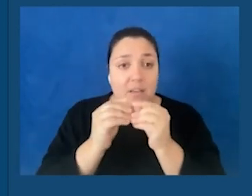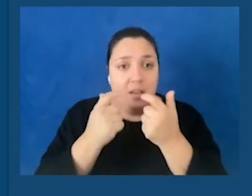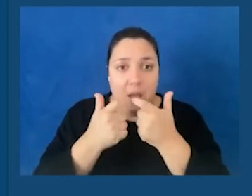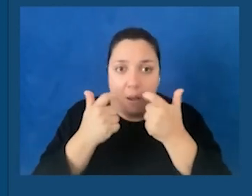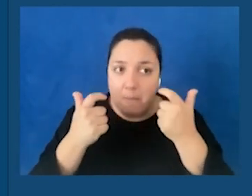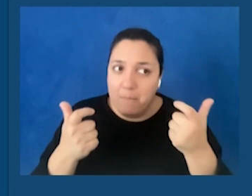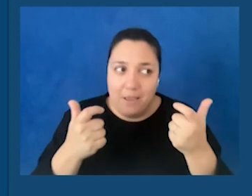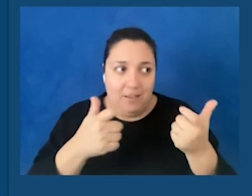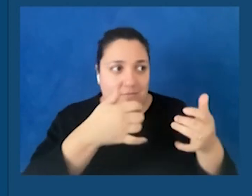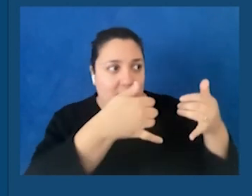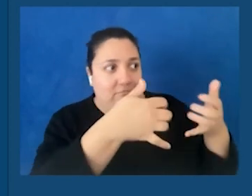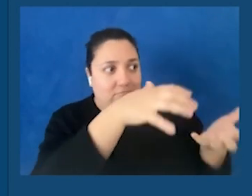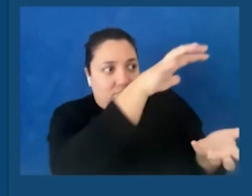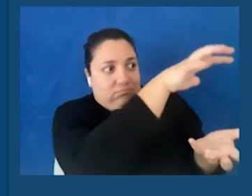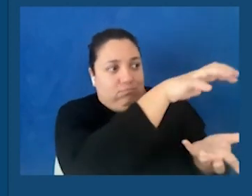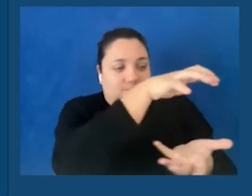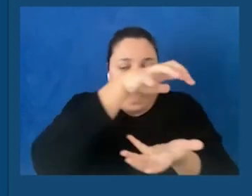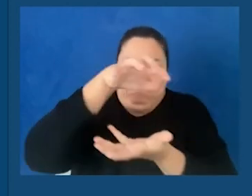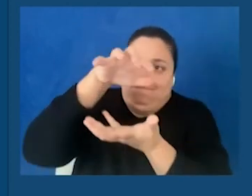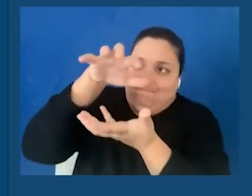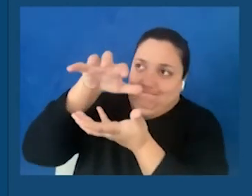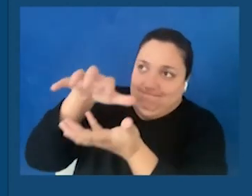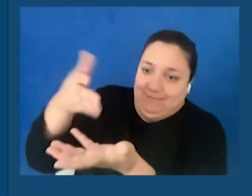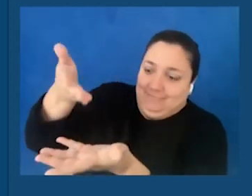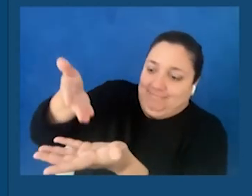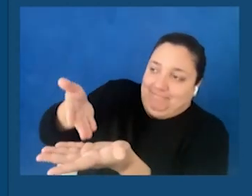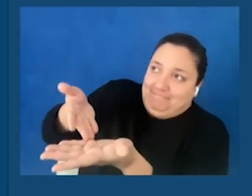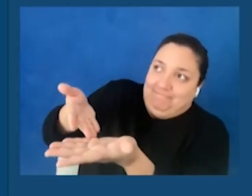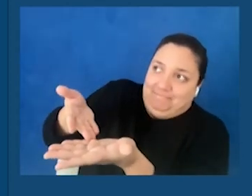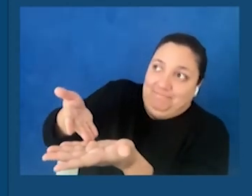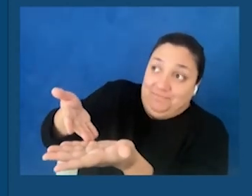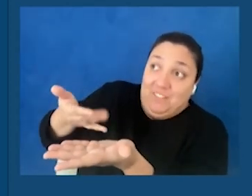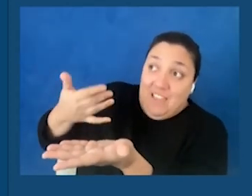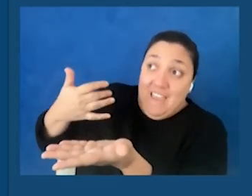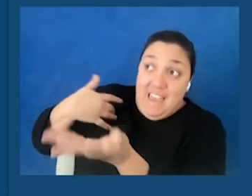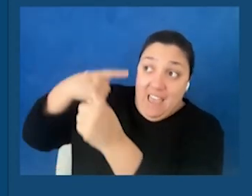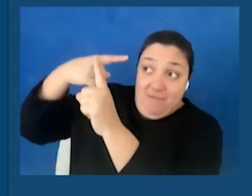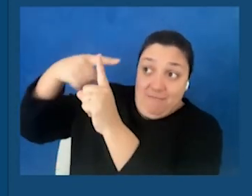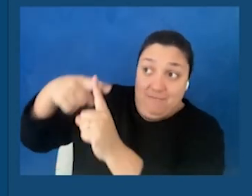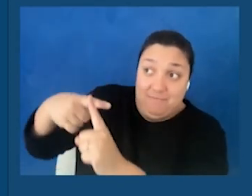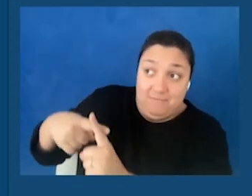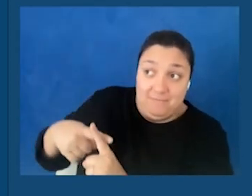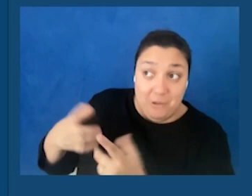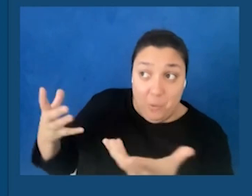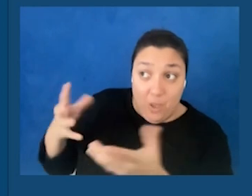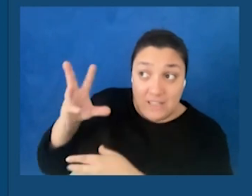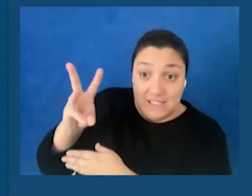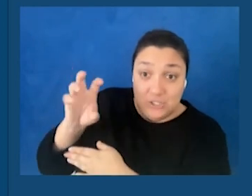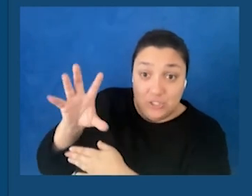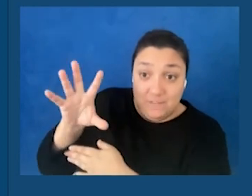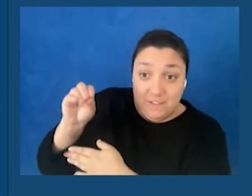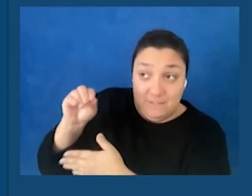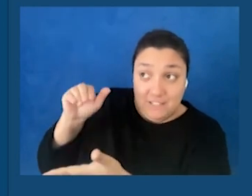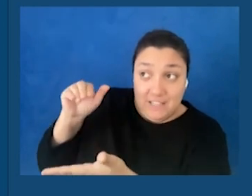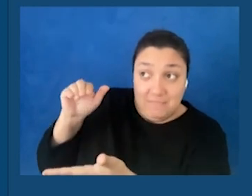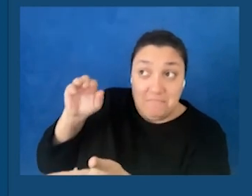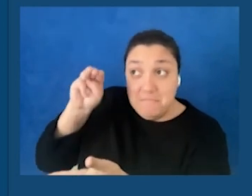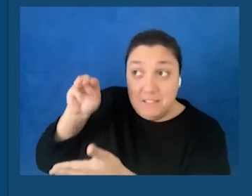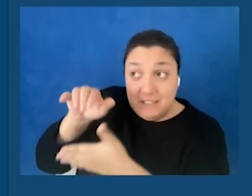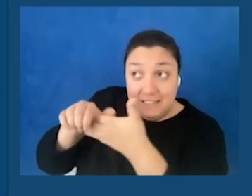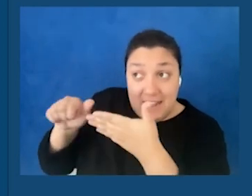could find, and I put them on the table. I said, I've got carrots on the table, $650 million worth of carrots right there